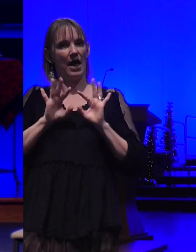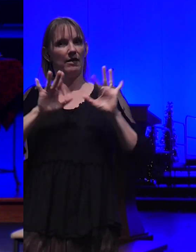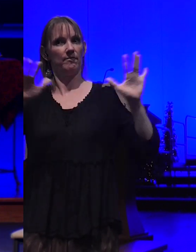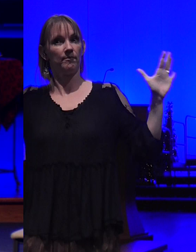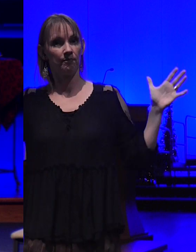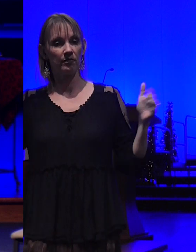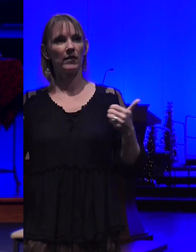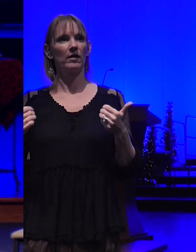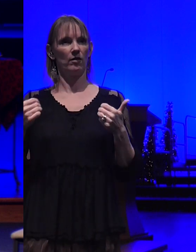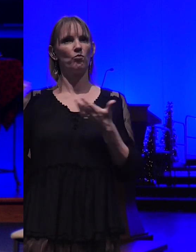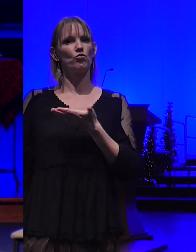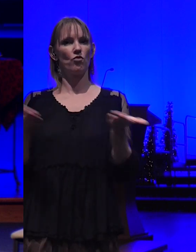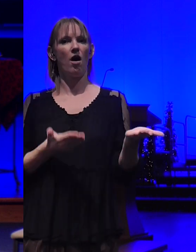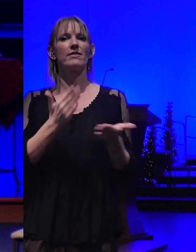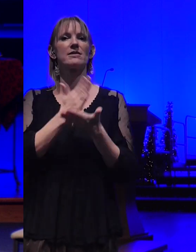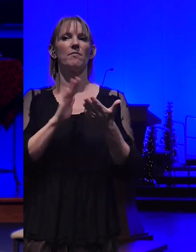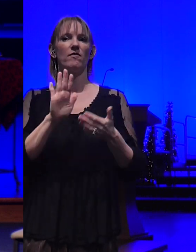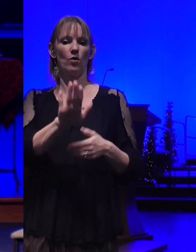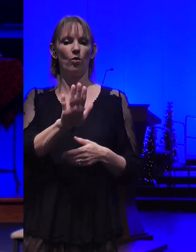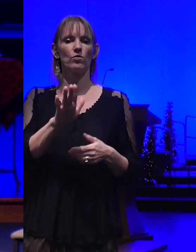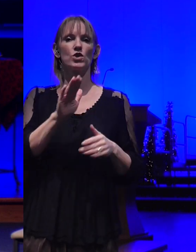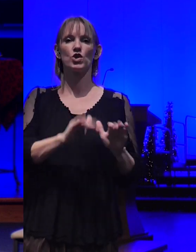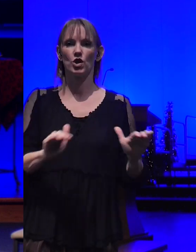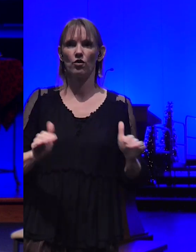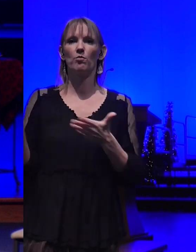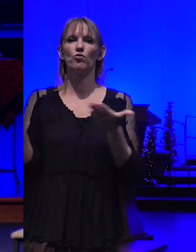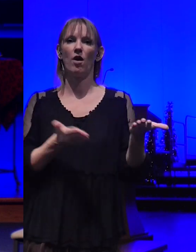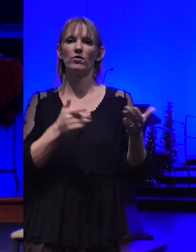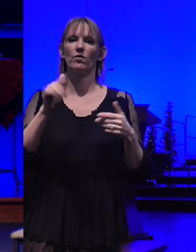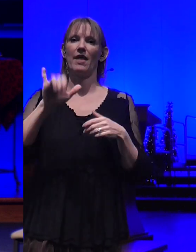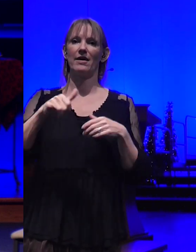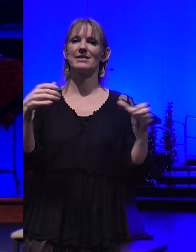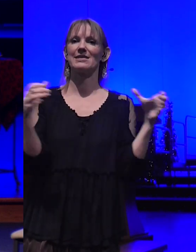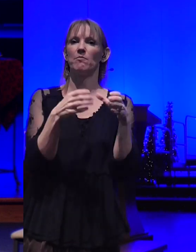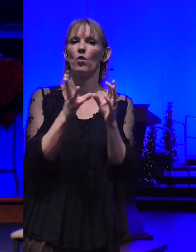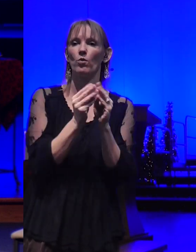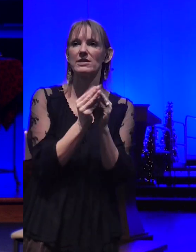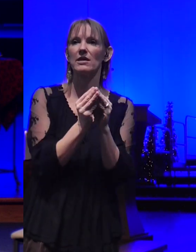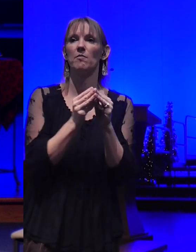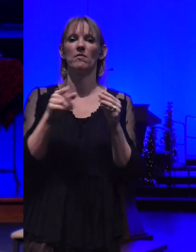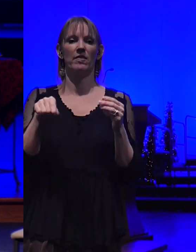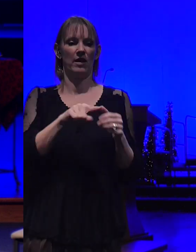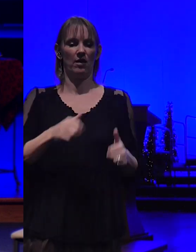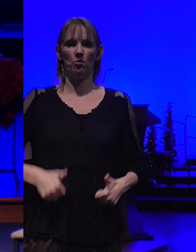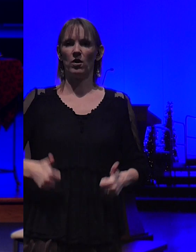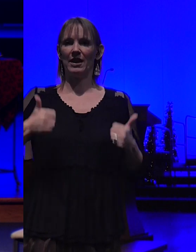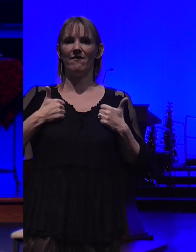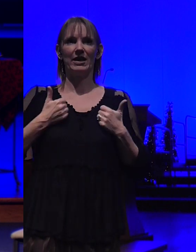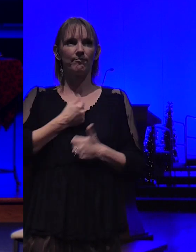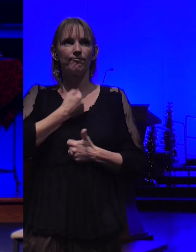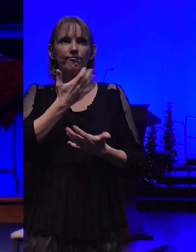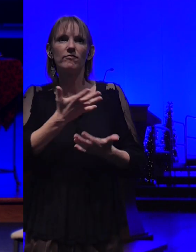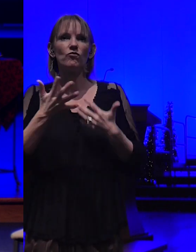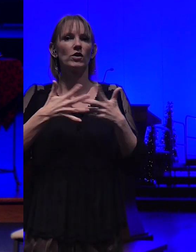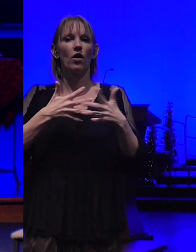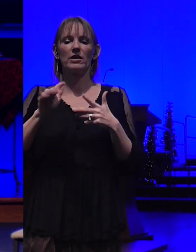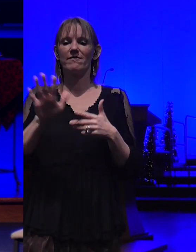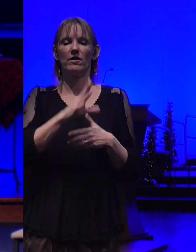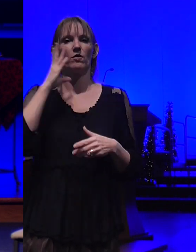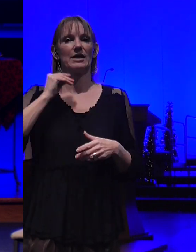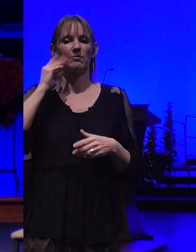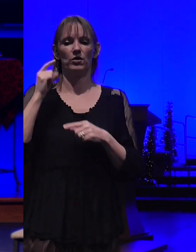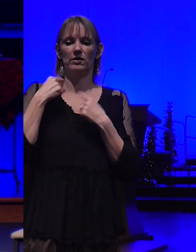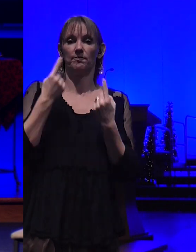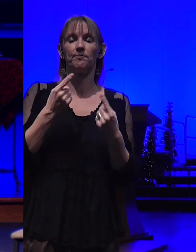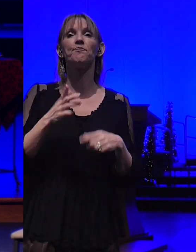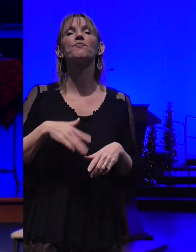and there wasn't a dry eye in the house after they all shared how they were living, no matter their circumstances. And Jerry has an interesting thing. I